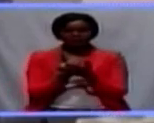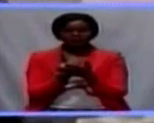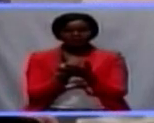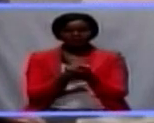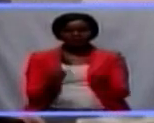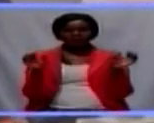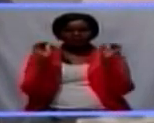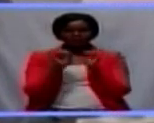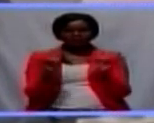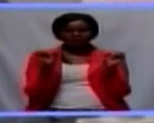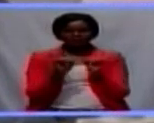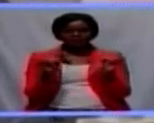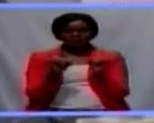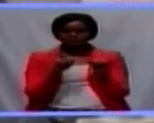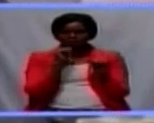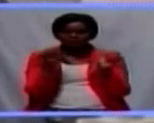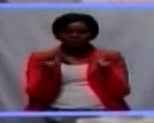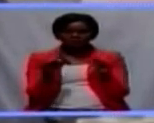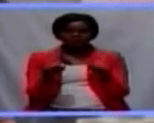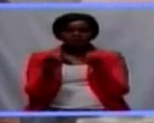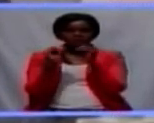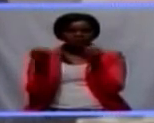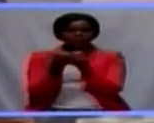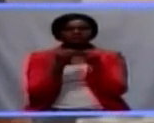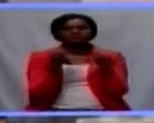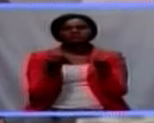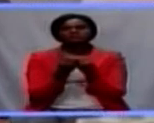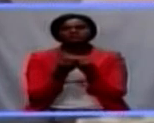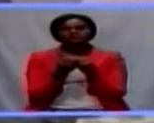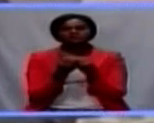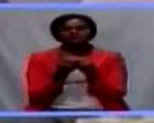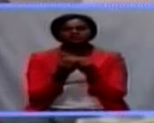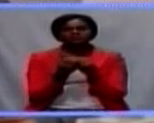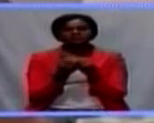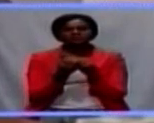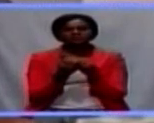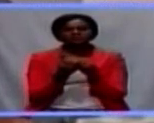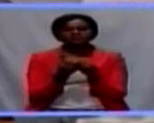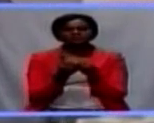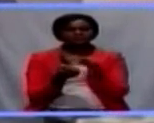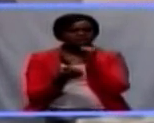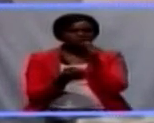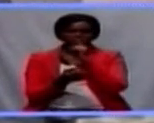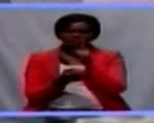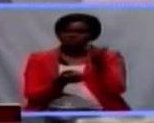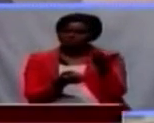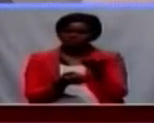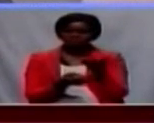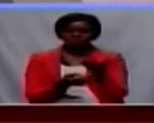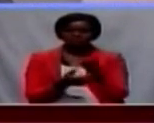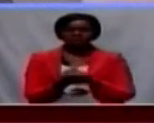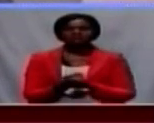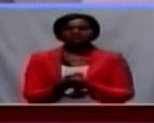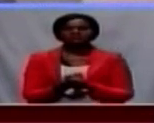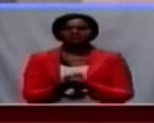and inability to run an organization like that, you know, it has proved not to be the case. There was,